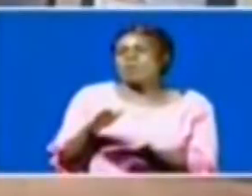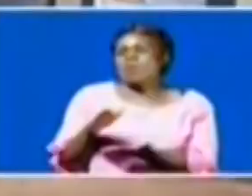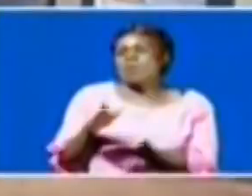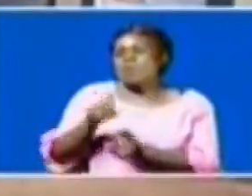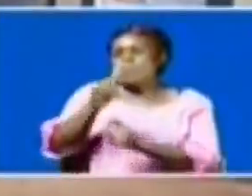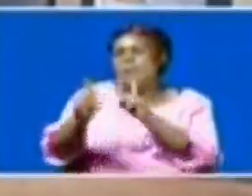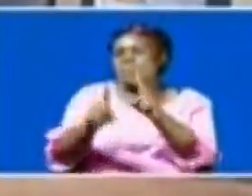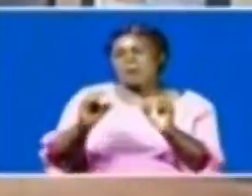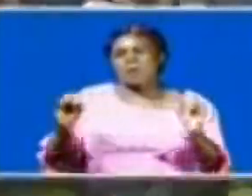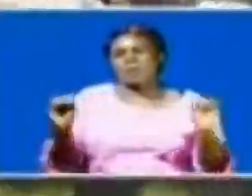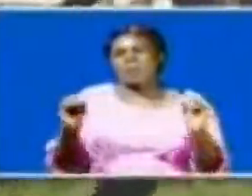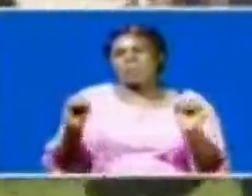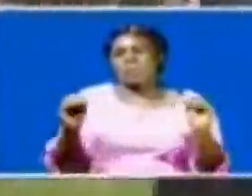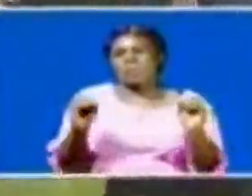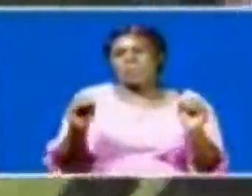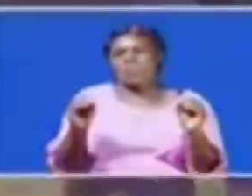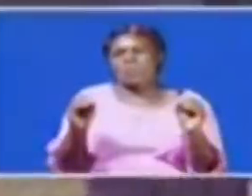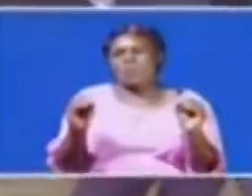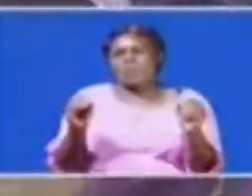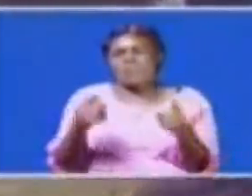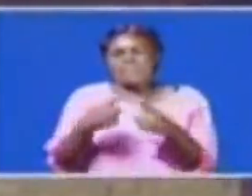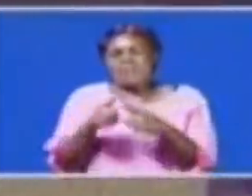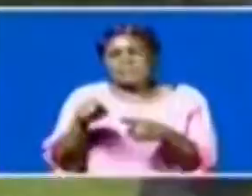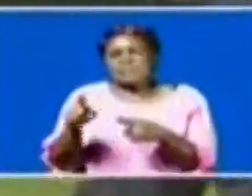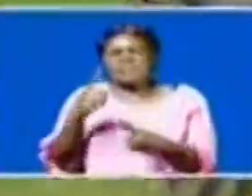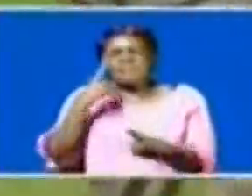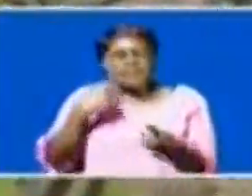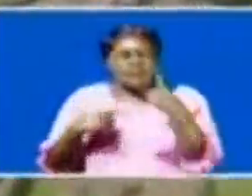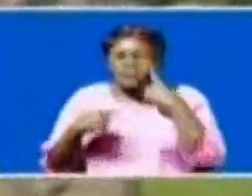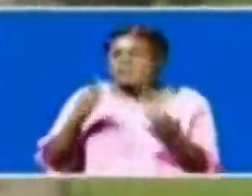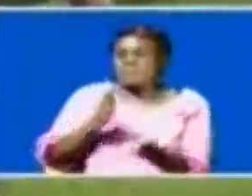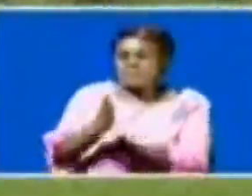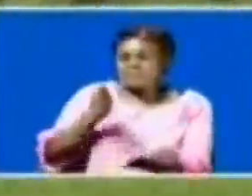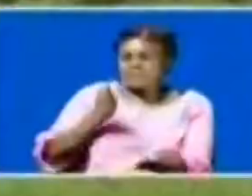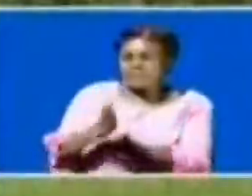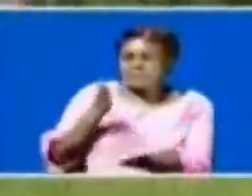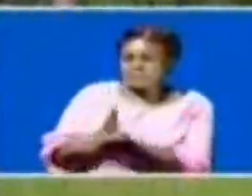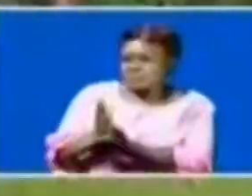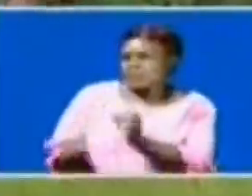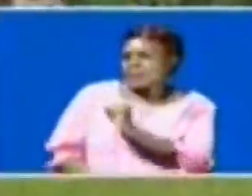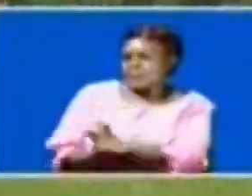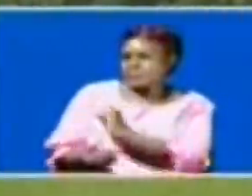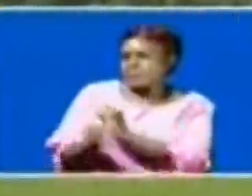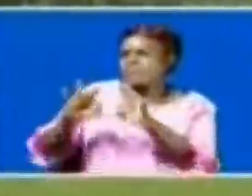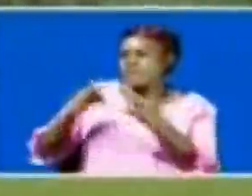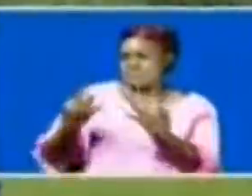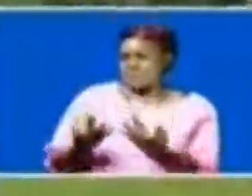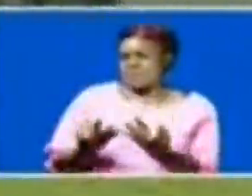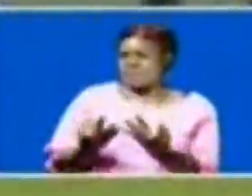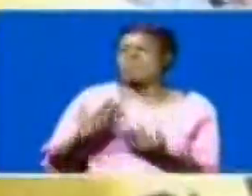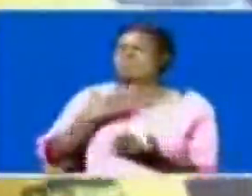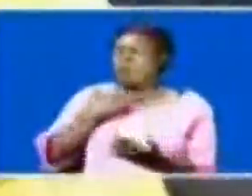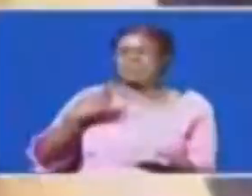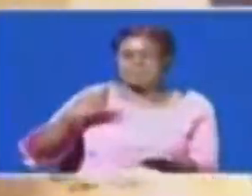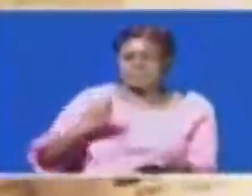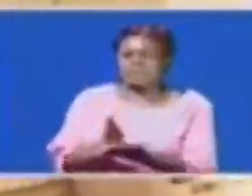on camera or even talk to us. But the fact that she was wailing, "Justice, justice," explains it all, that the family is looking